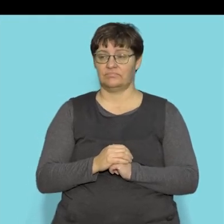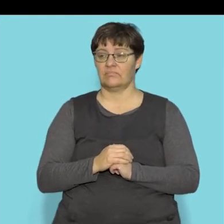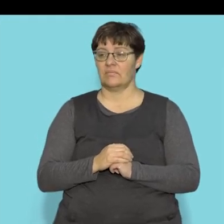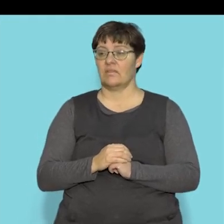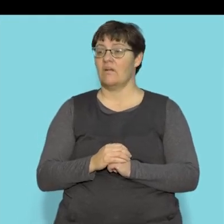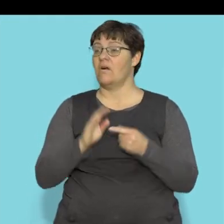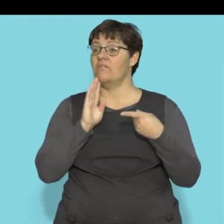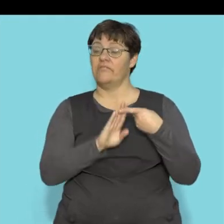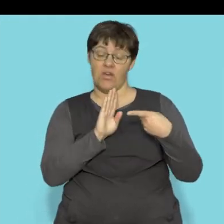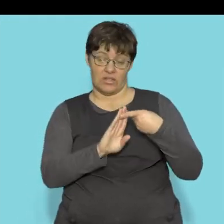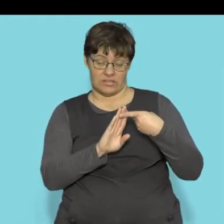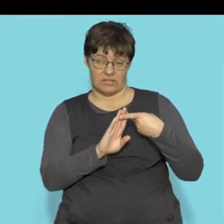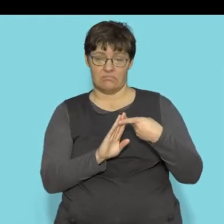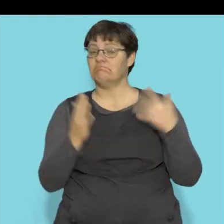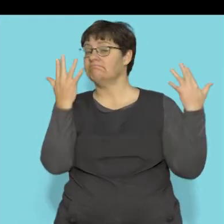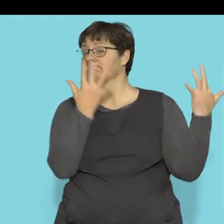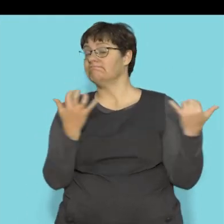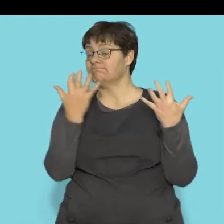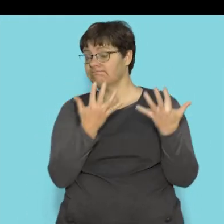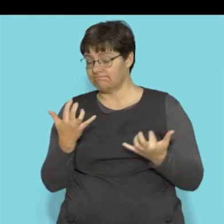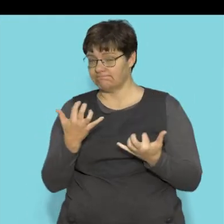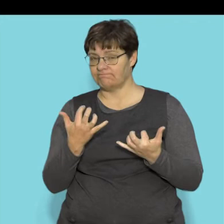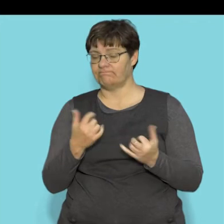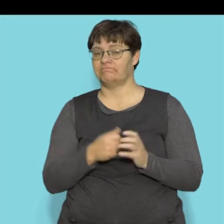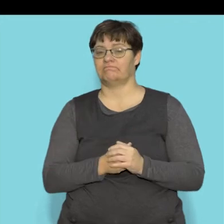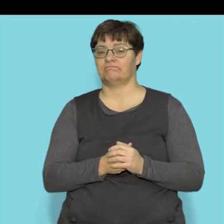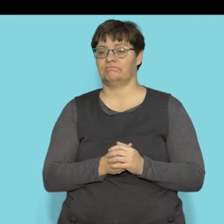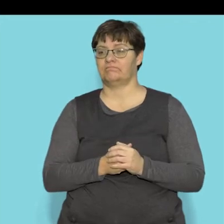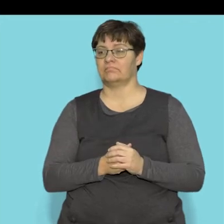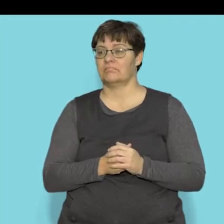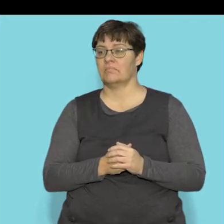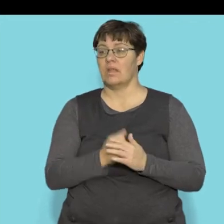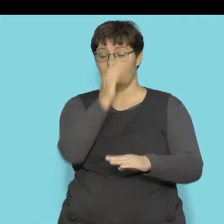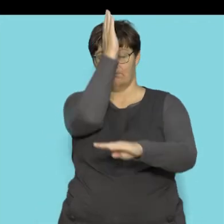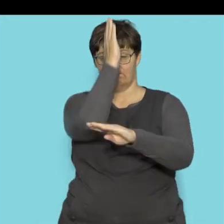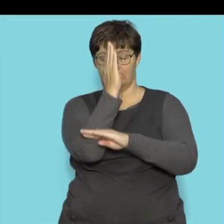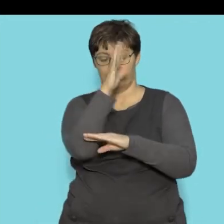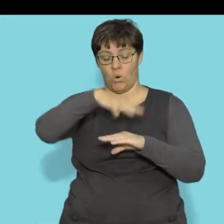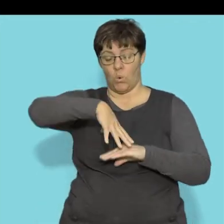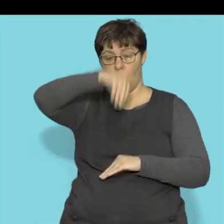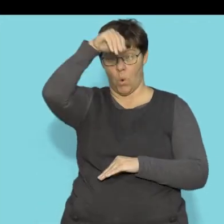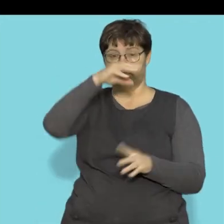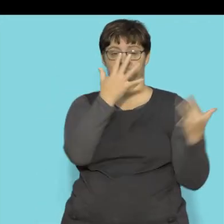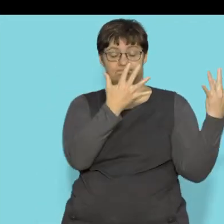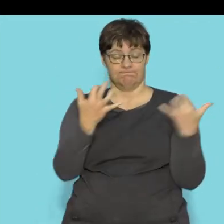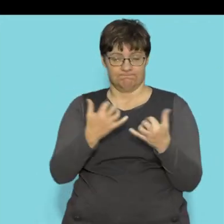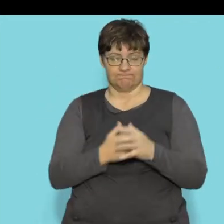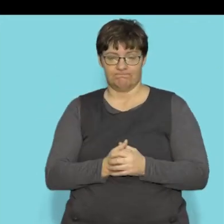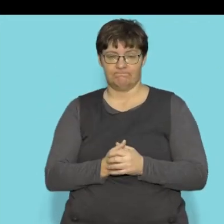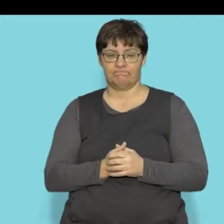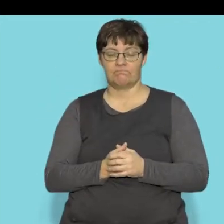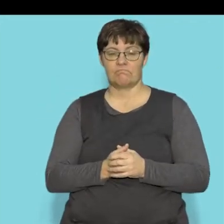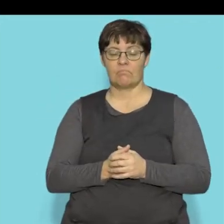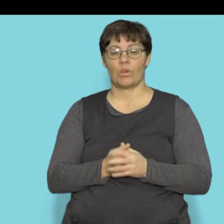we are going to be working with is calculating the perpendicular height of the cone. So